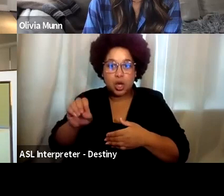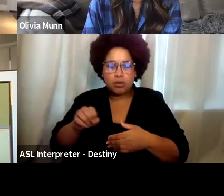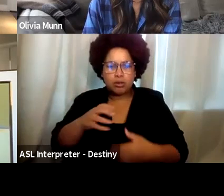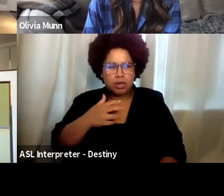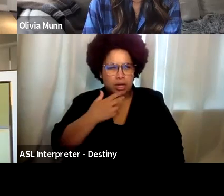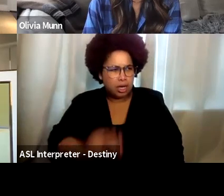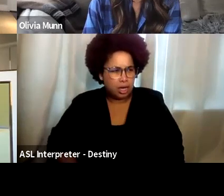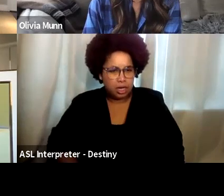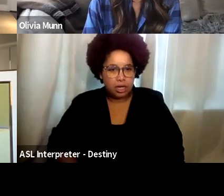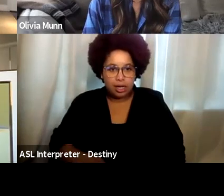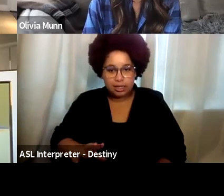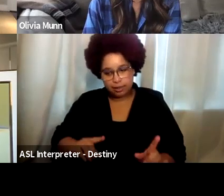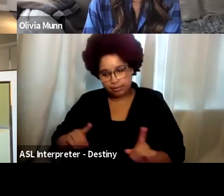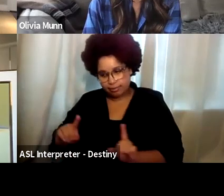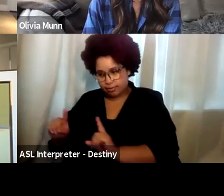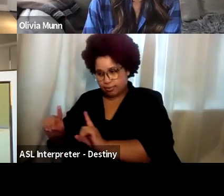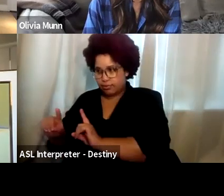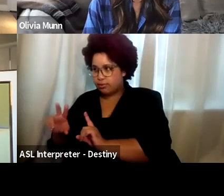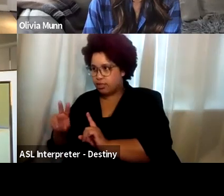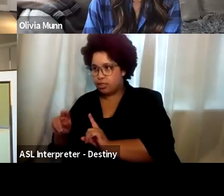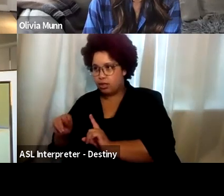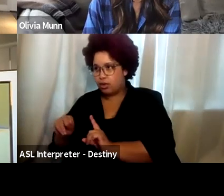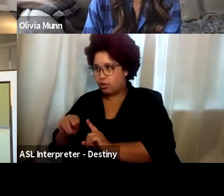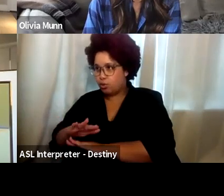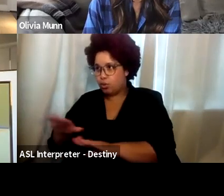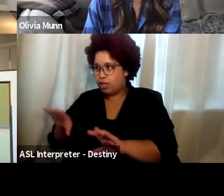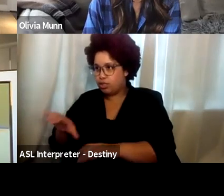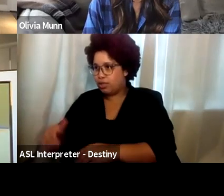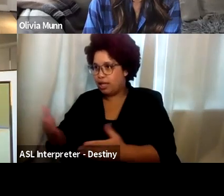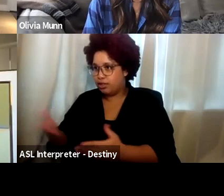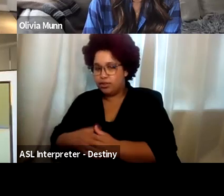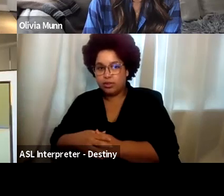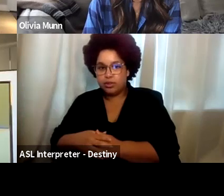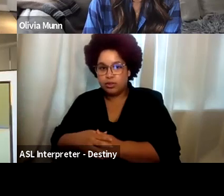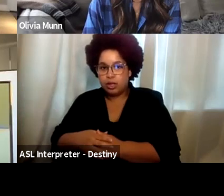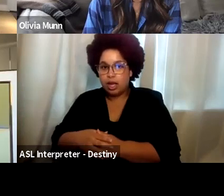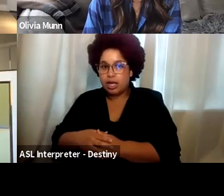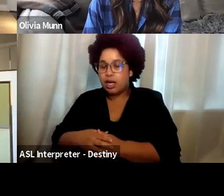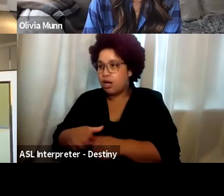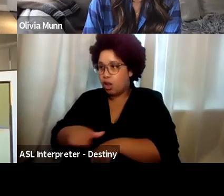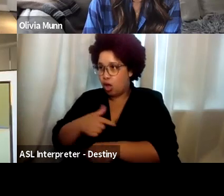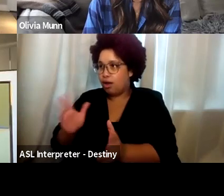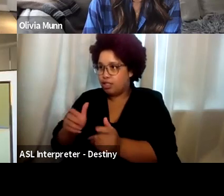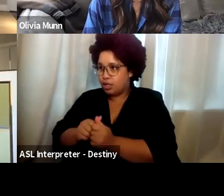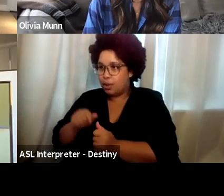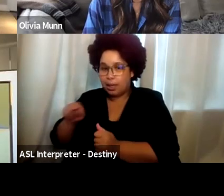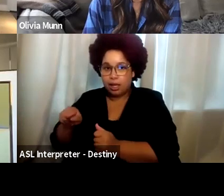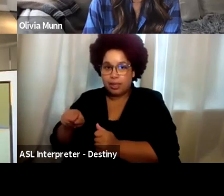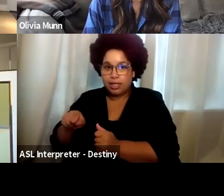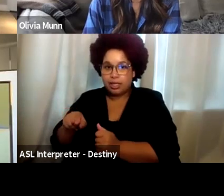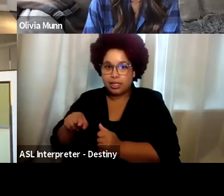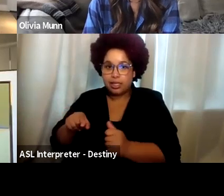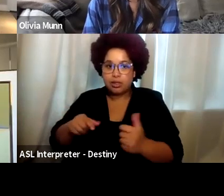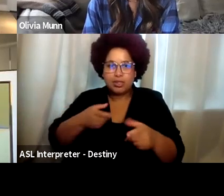And I had to pull him aside and I say, "No, we don't do that here." And I pulled him aside and I had a long conversation, and he kept reiterating it